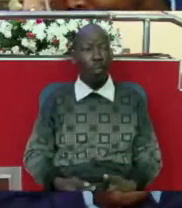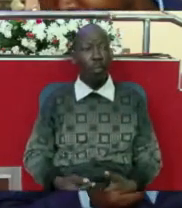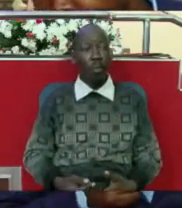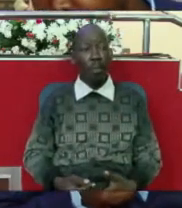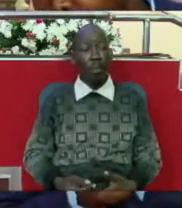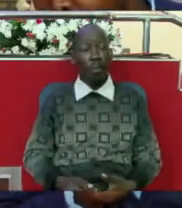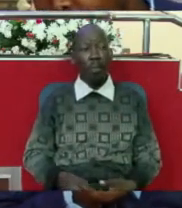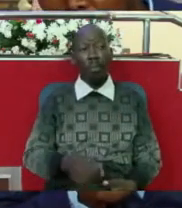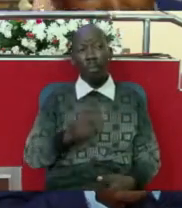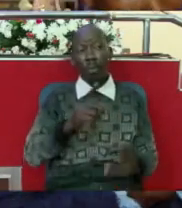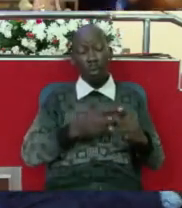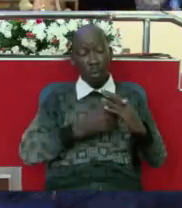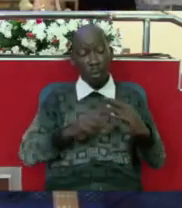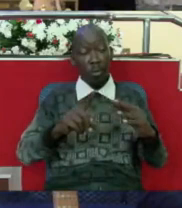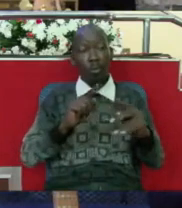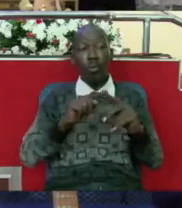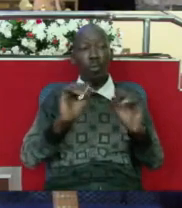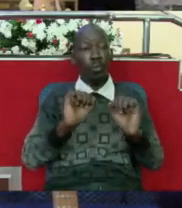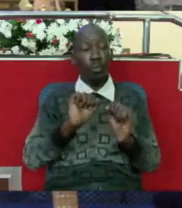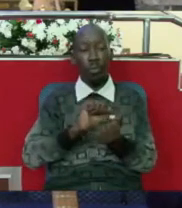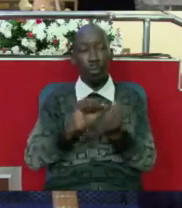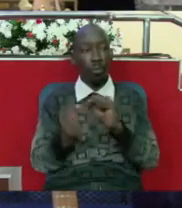it's subject to change. Itabadilika.